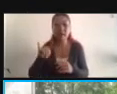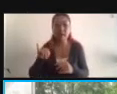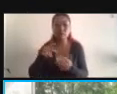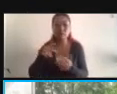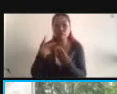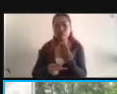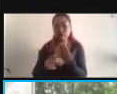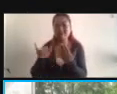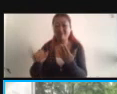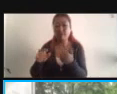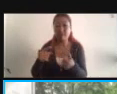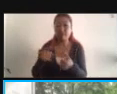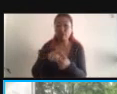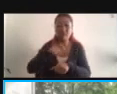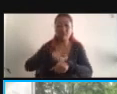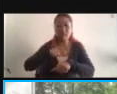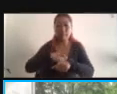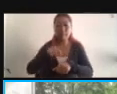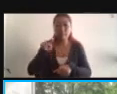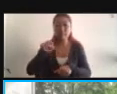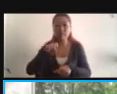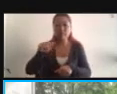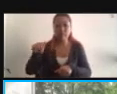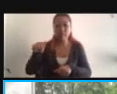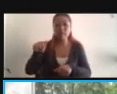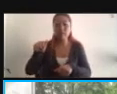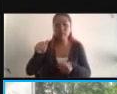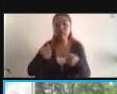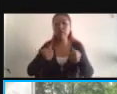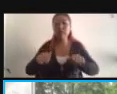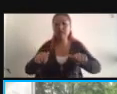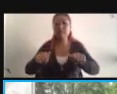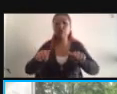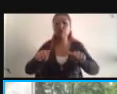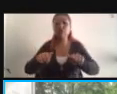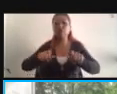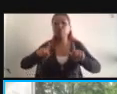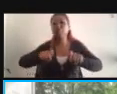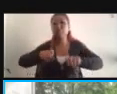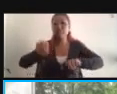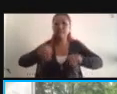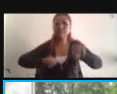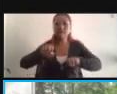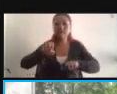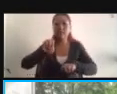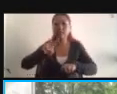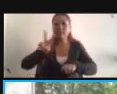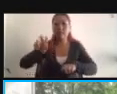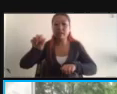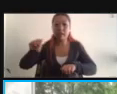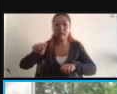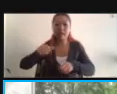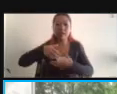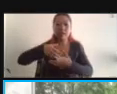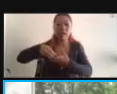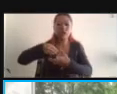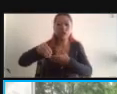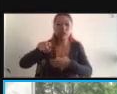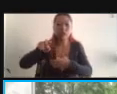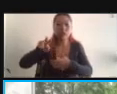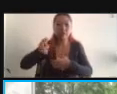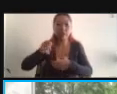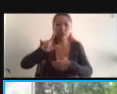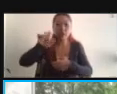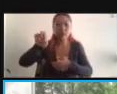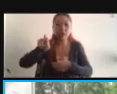first time NASA attempted to experiment with EVAs, which is extra vehicular activity, which